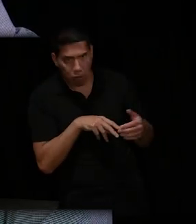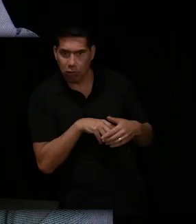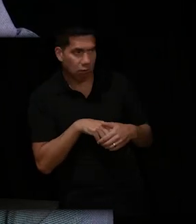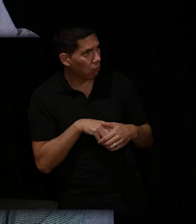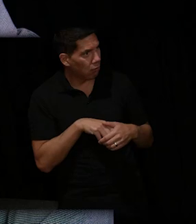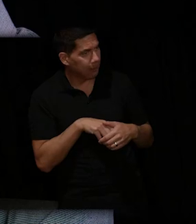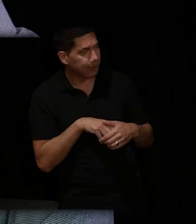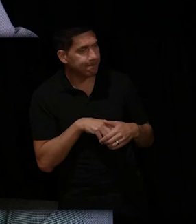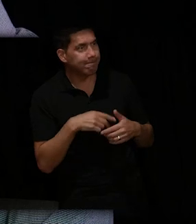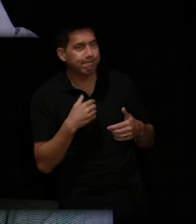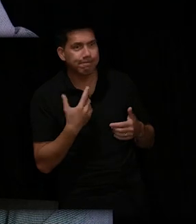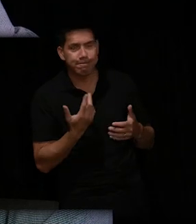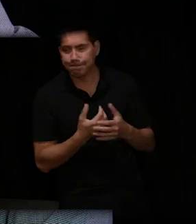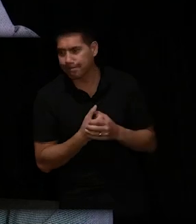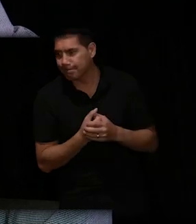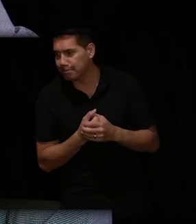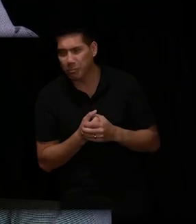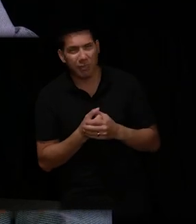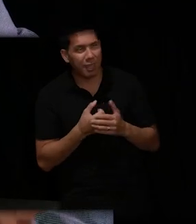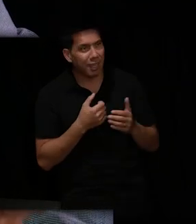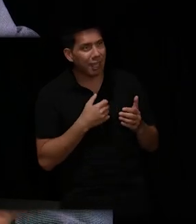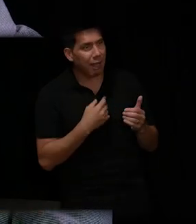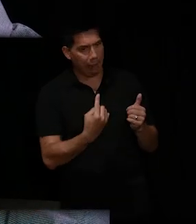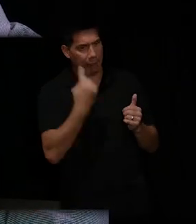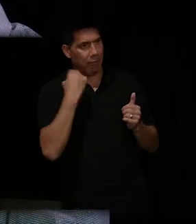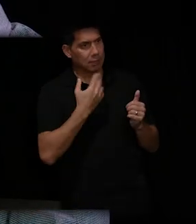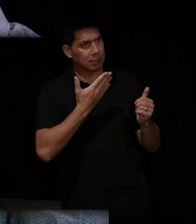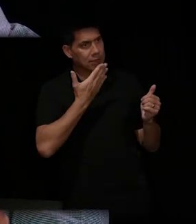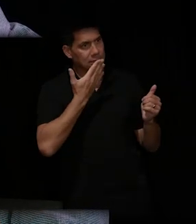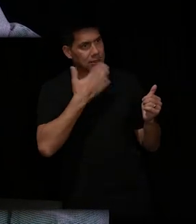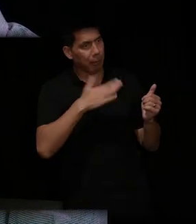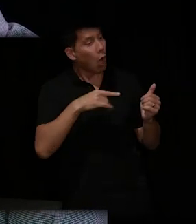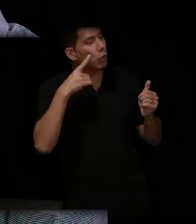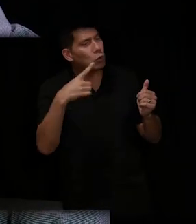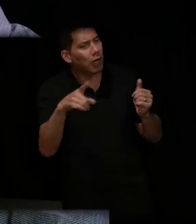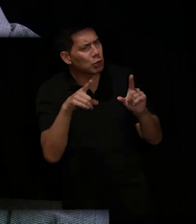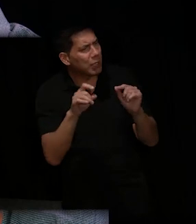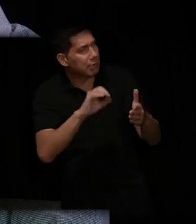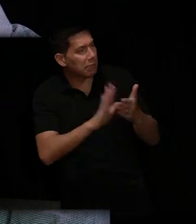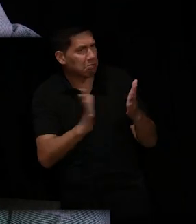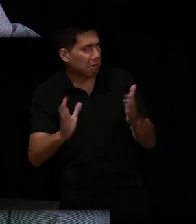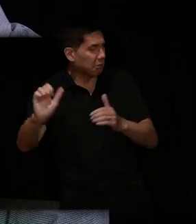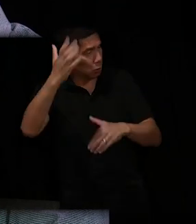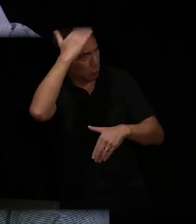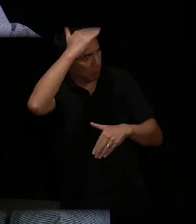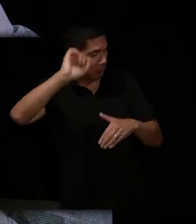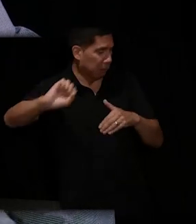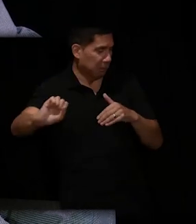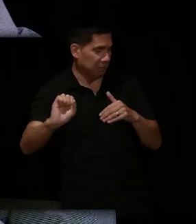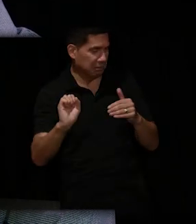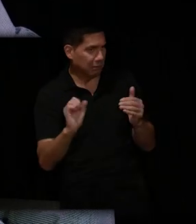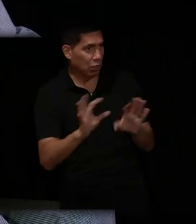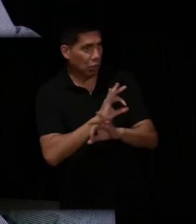about last summer, I saw he did a tweet. It was a typical Trump tweet. It was totally bizarre, non-presidential. And I